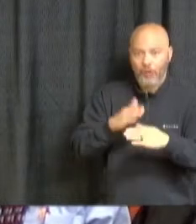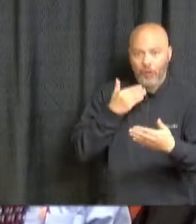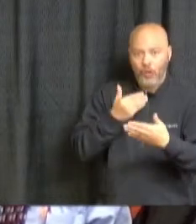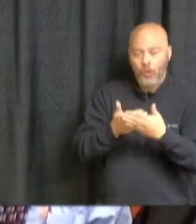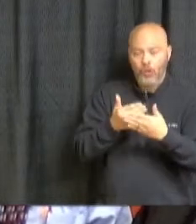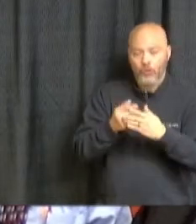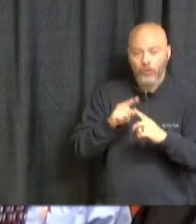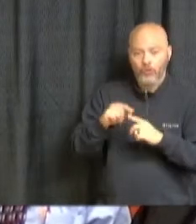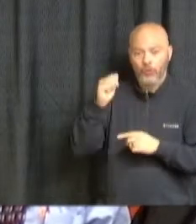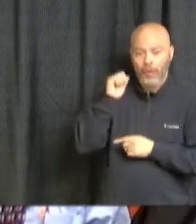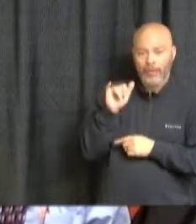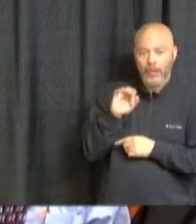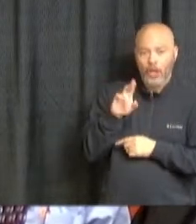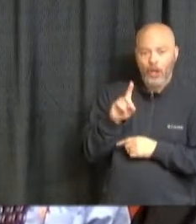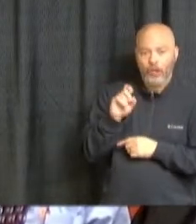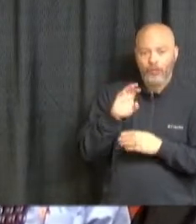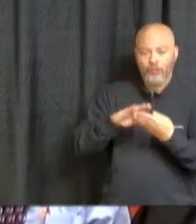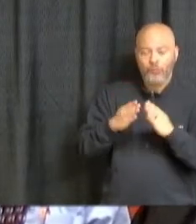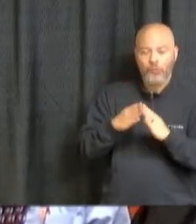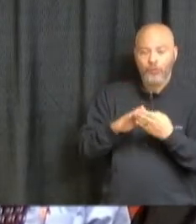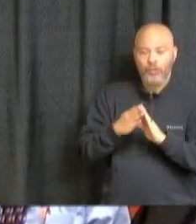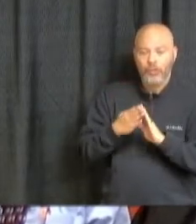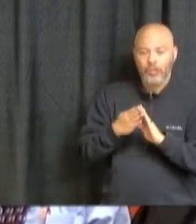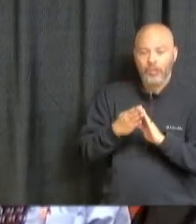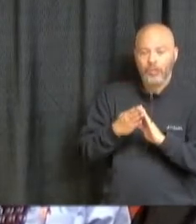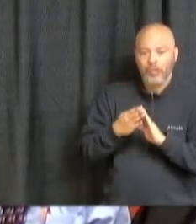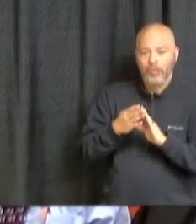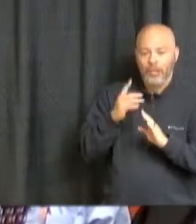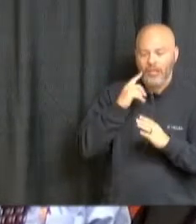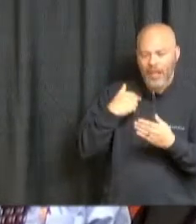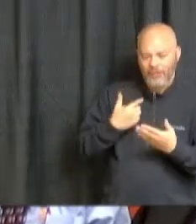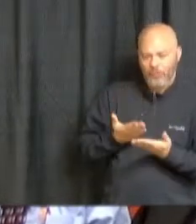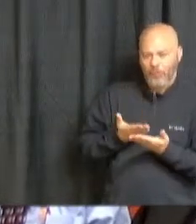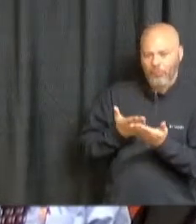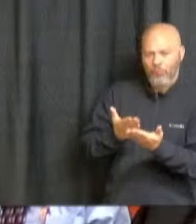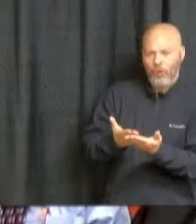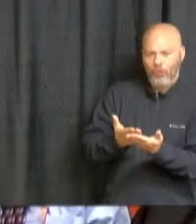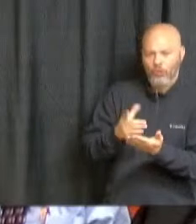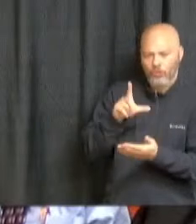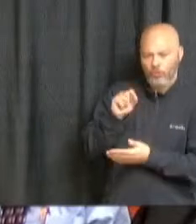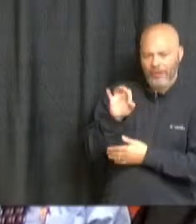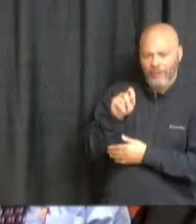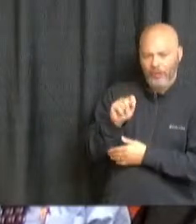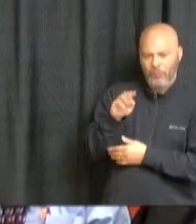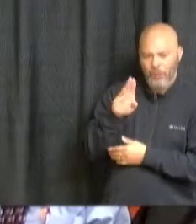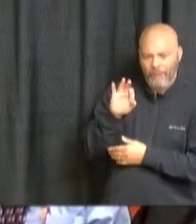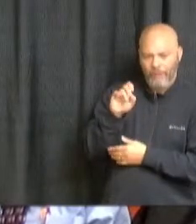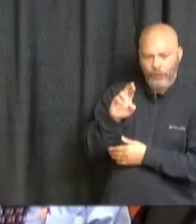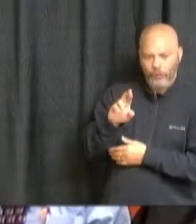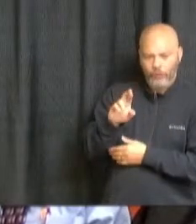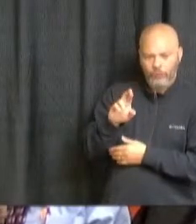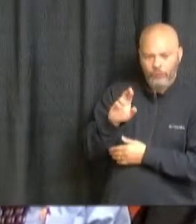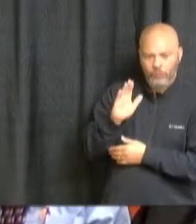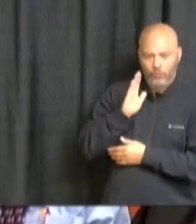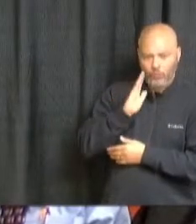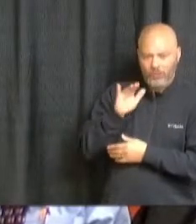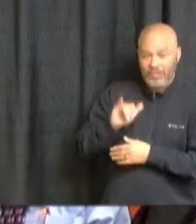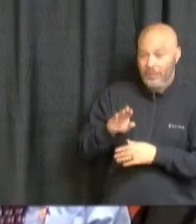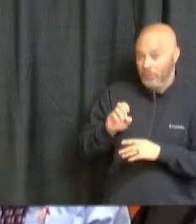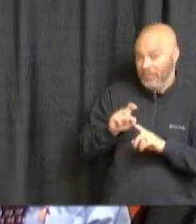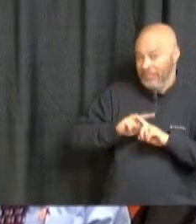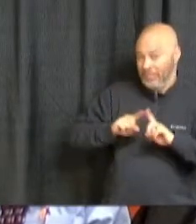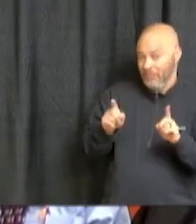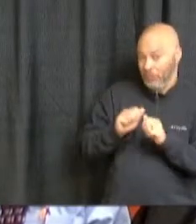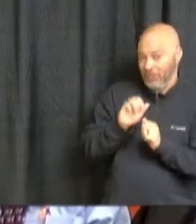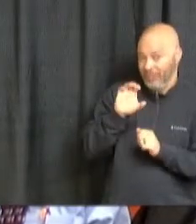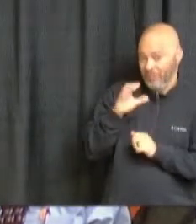the backyards of the community, there's a proposed 20-foot buffer. Would that be different in a